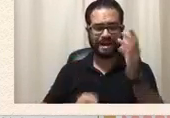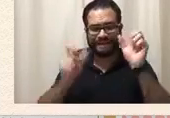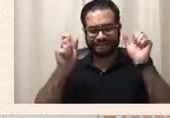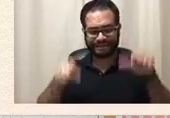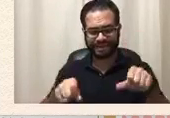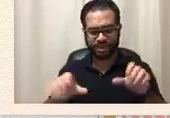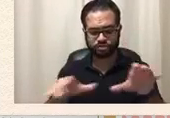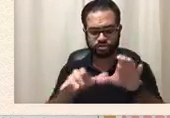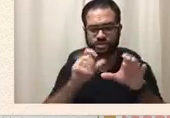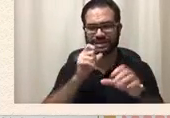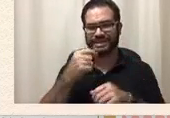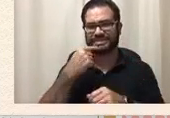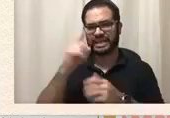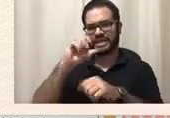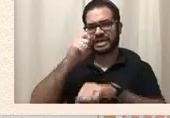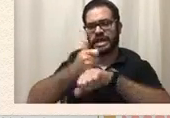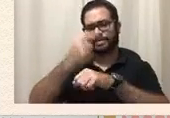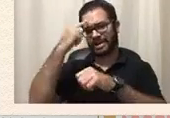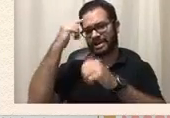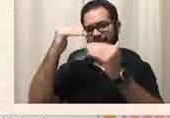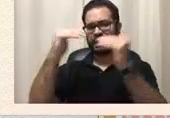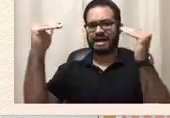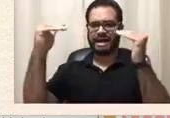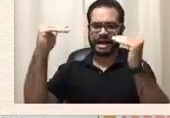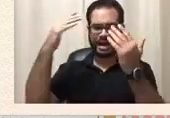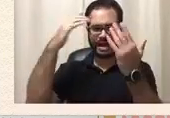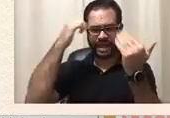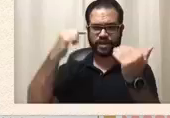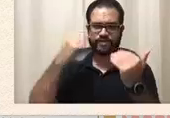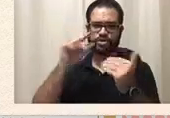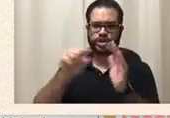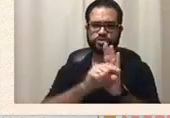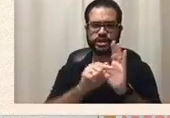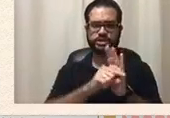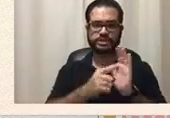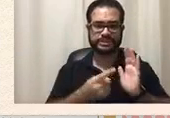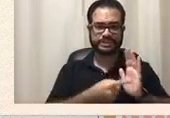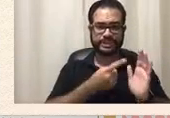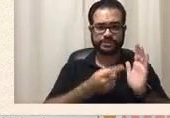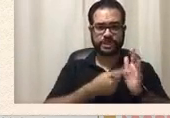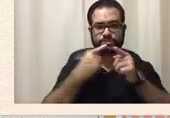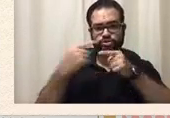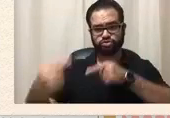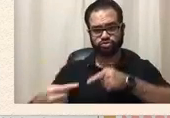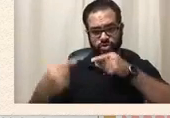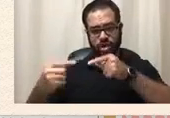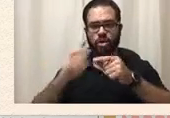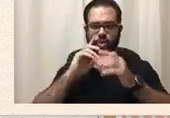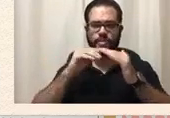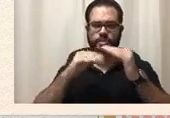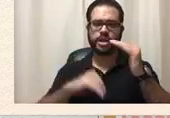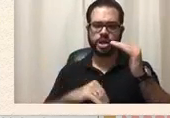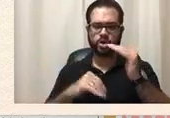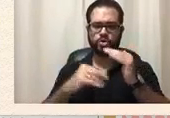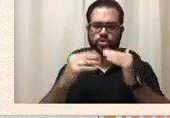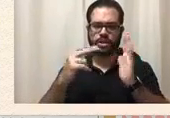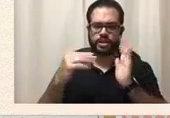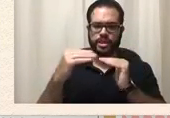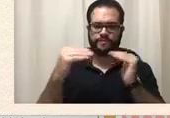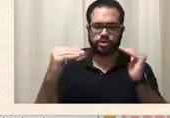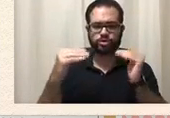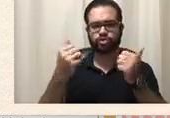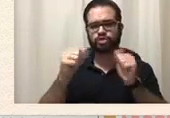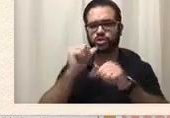grade level. Since oftentimes children are struggling readers, they will be below grade level. So focus on realistic goals that they can